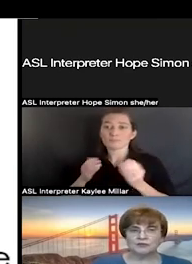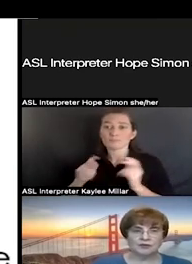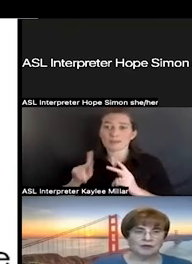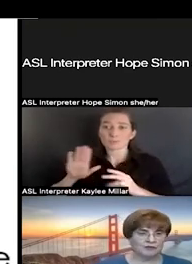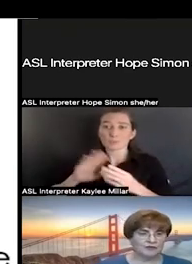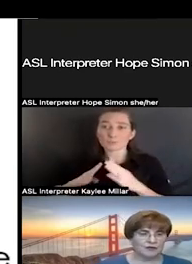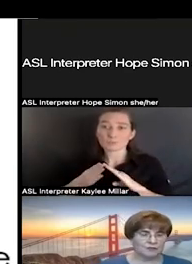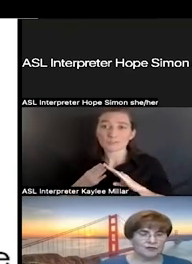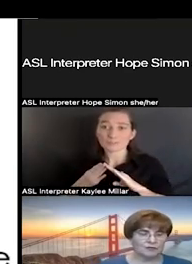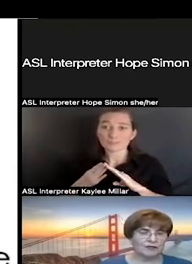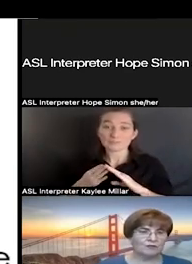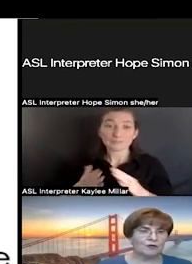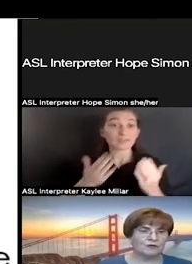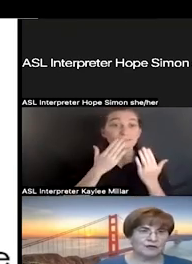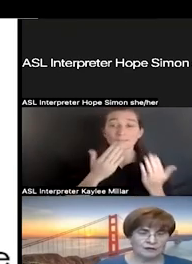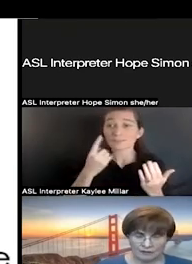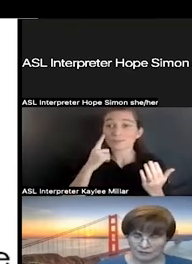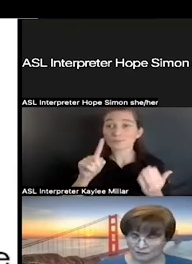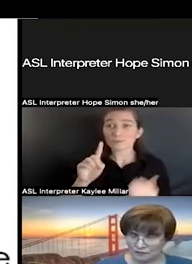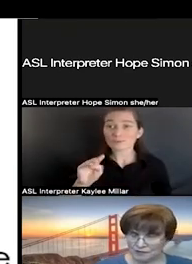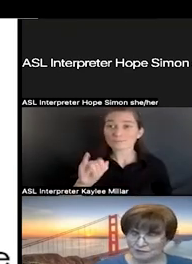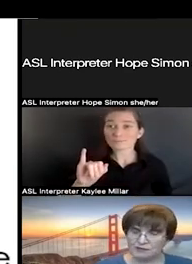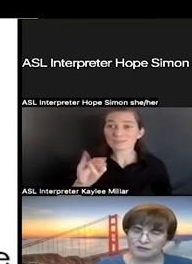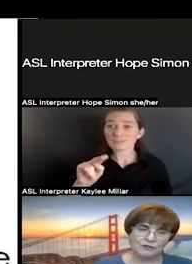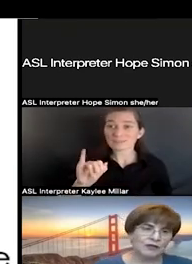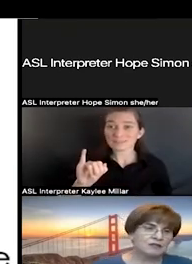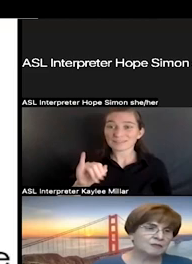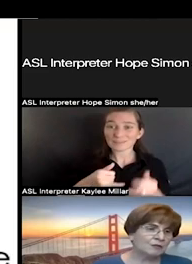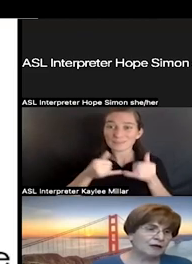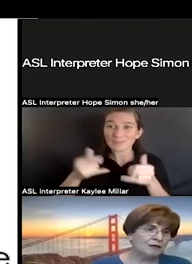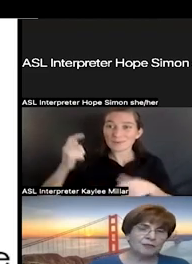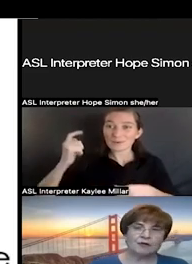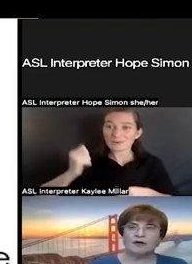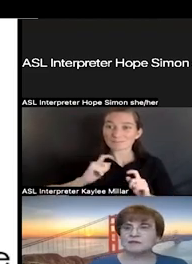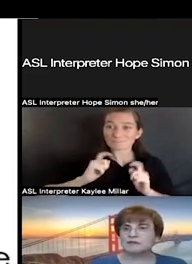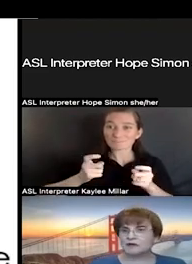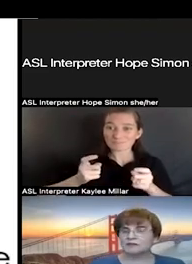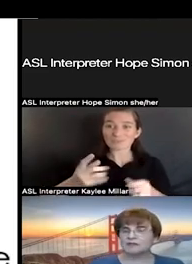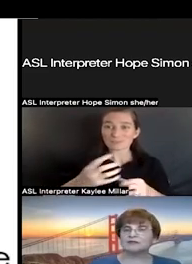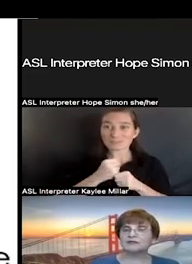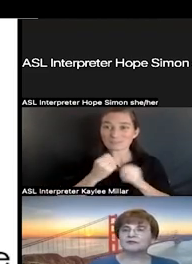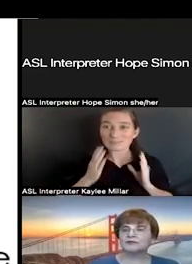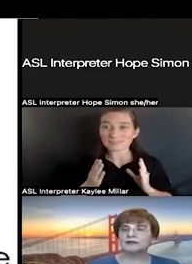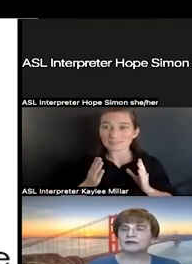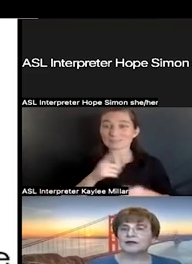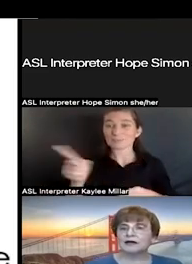to both the Mini Award recipients who spoke about their programs, and also